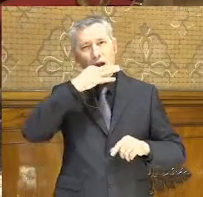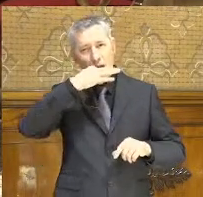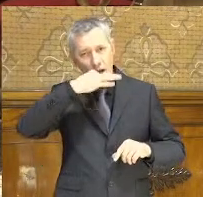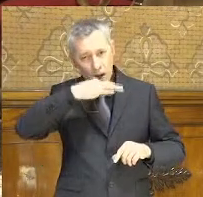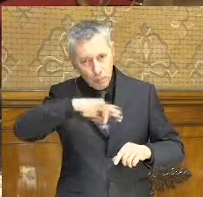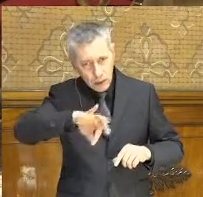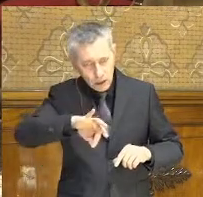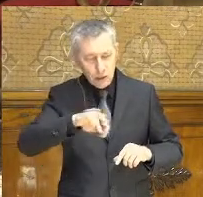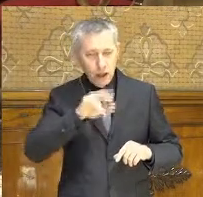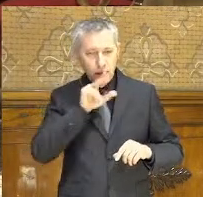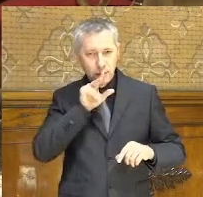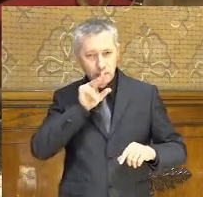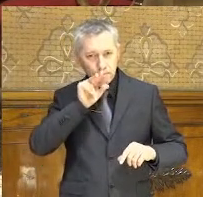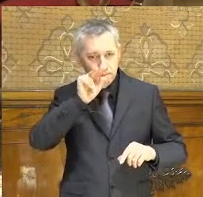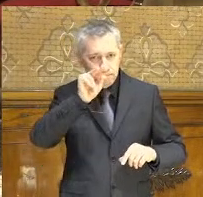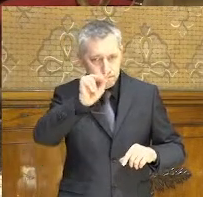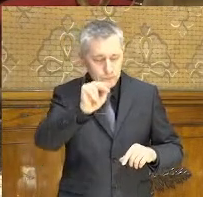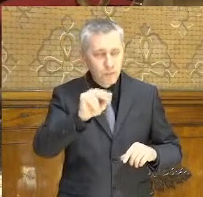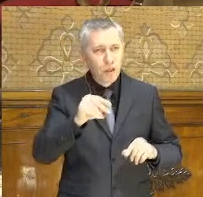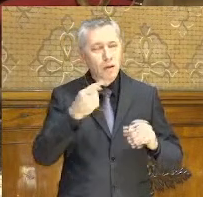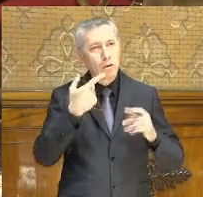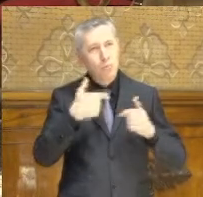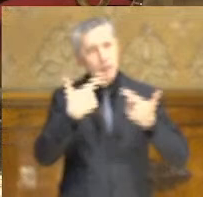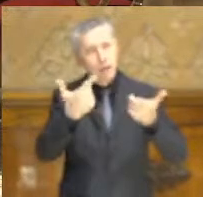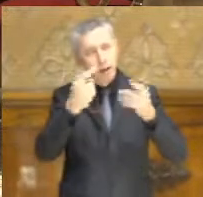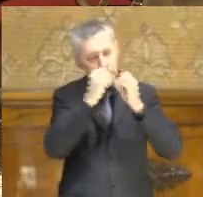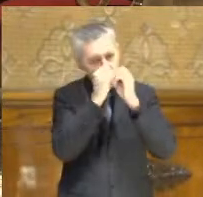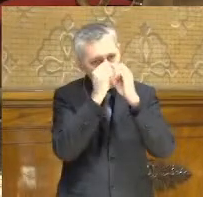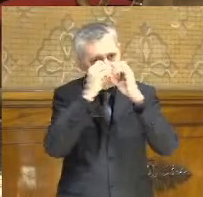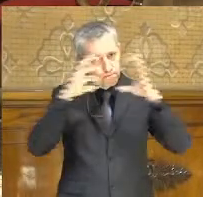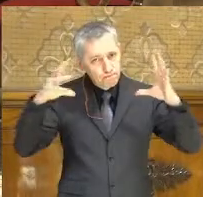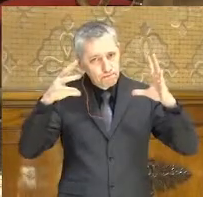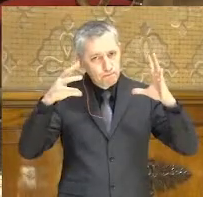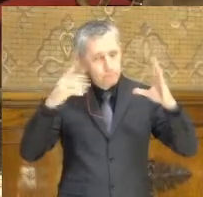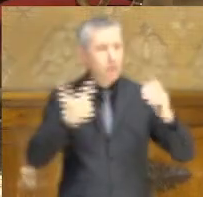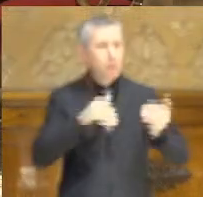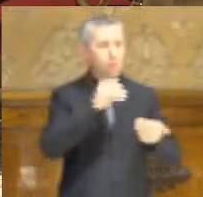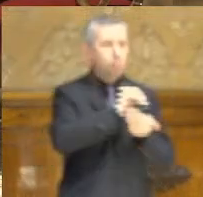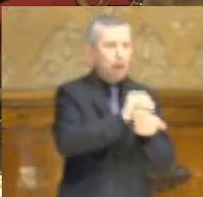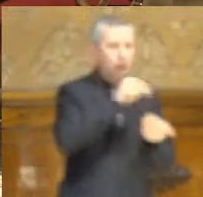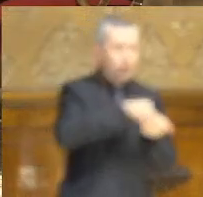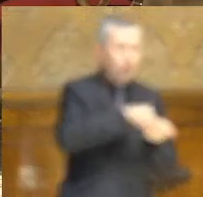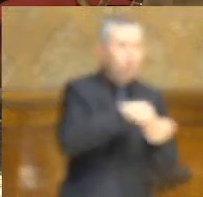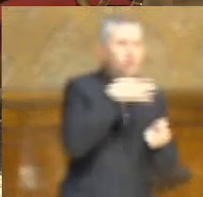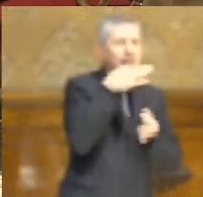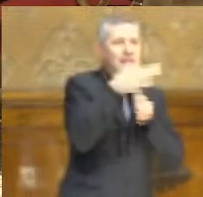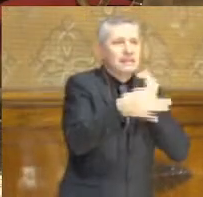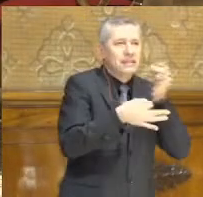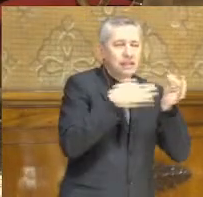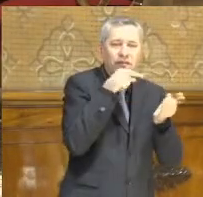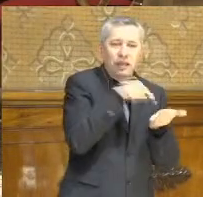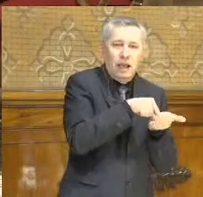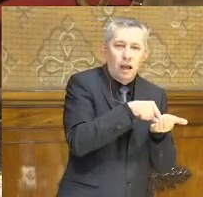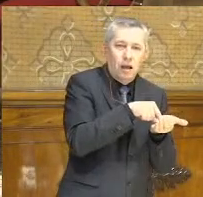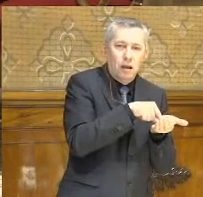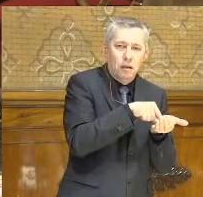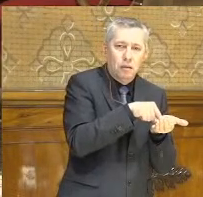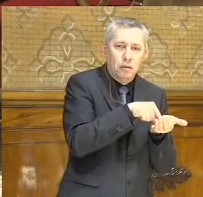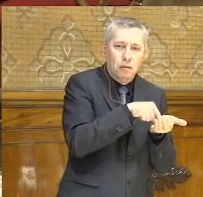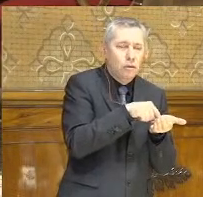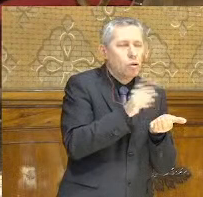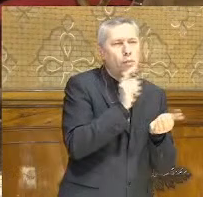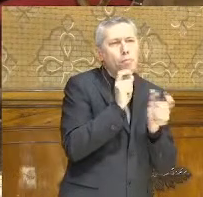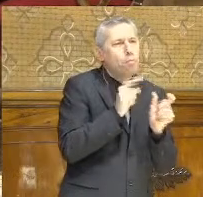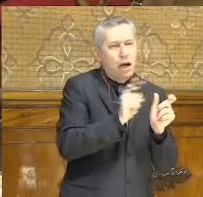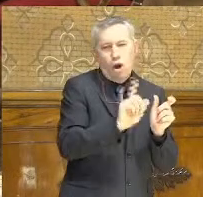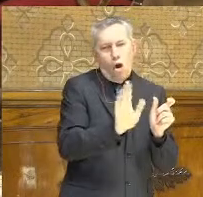to represent what it means for a Frenchman to put the baguette under his